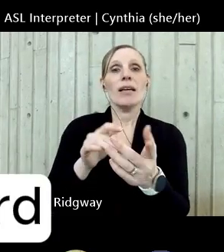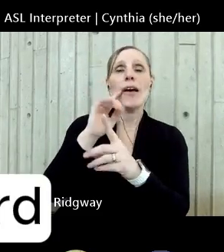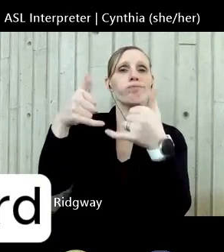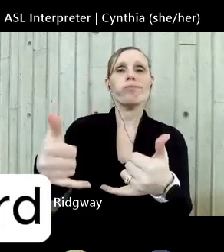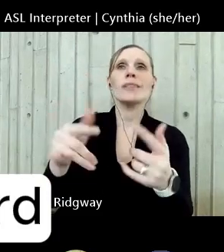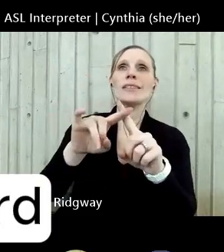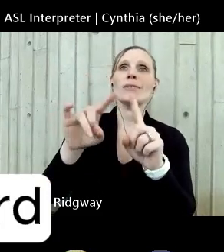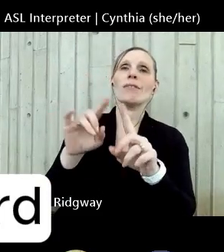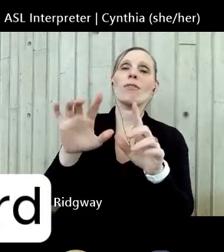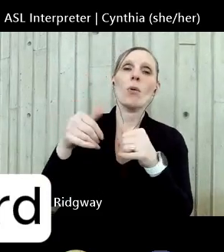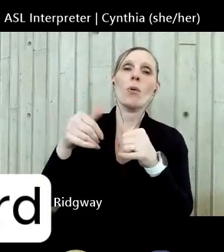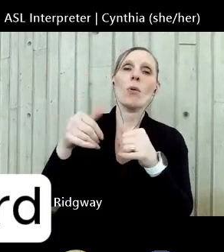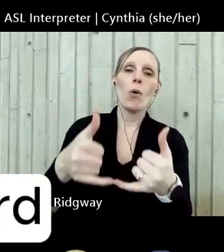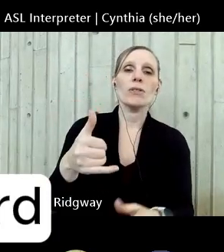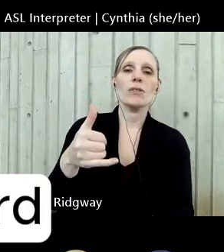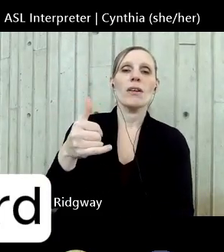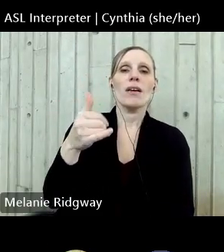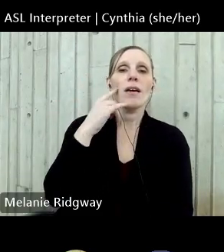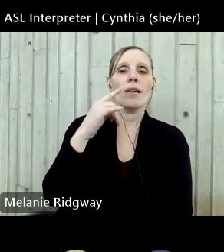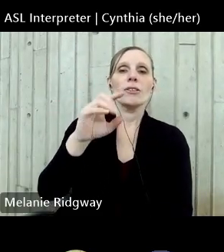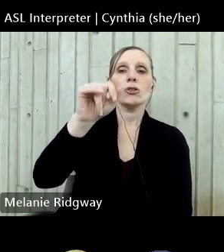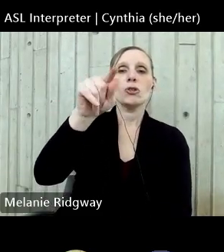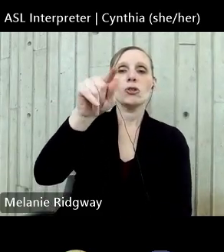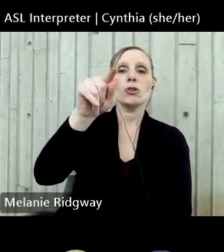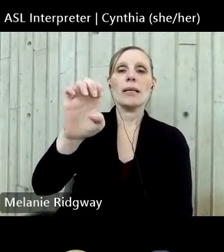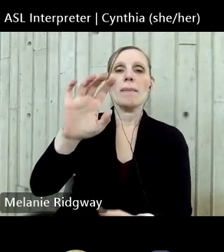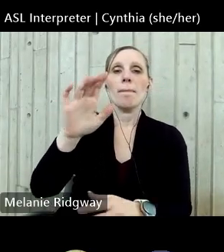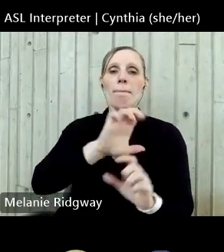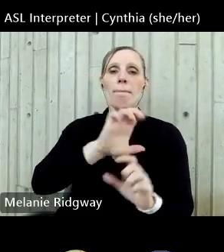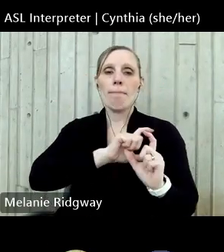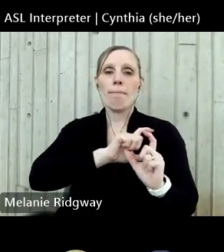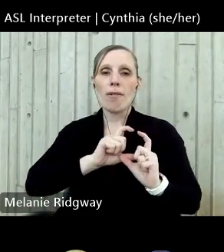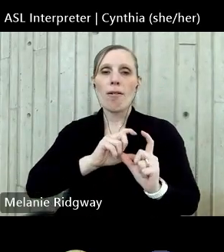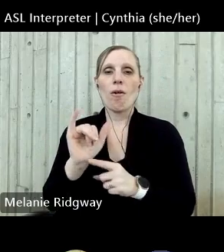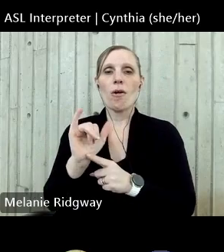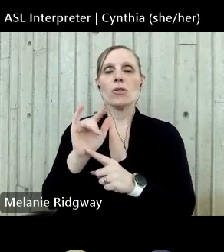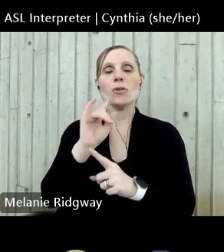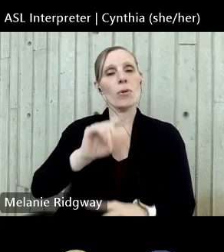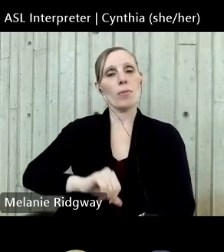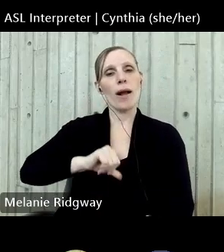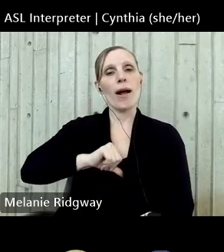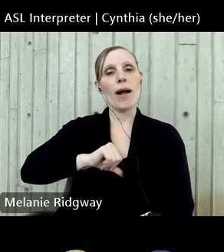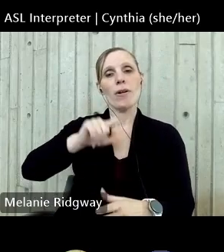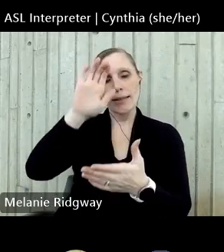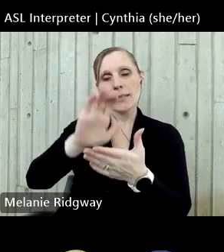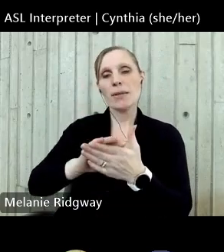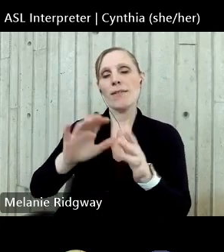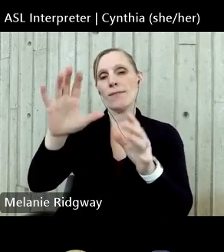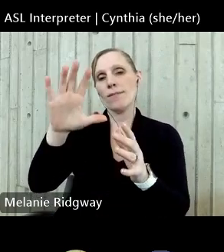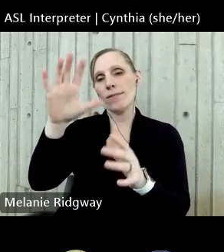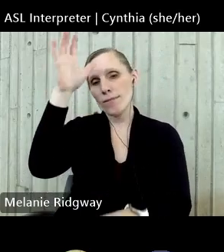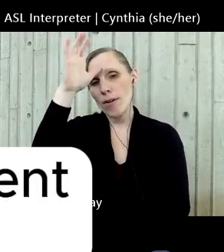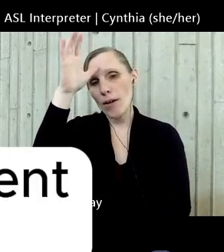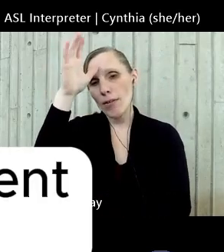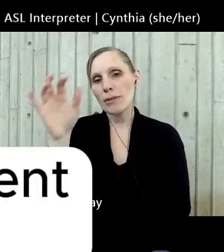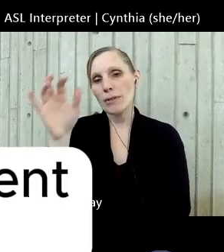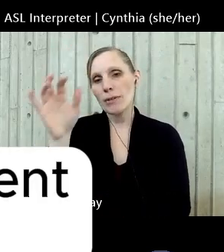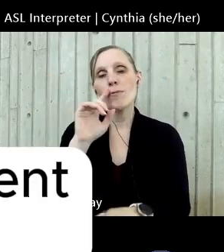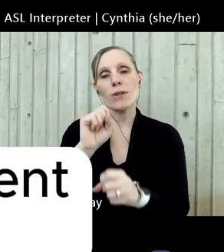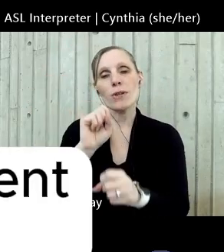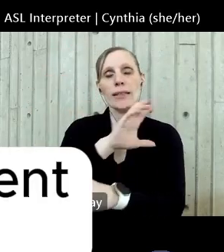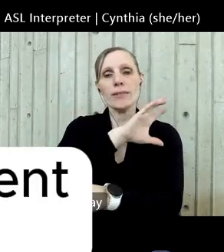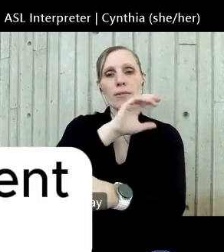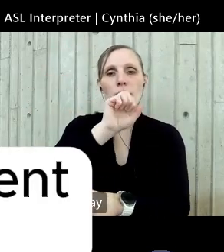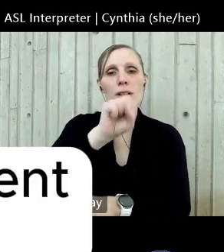Ontario's Exceptional Volunteer Award. He's also a proud husband and father. He values time spent with his family and remains dedicated